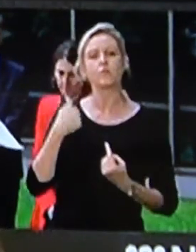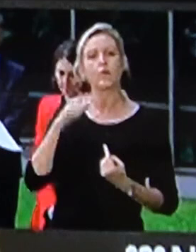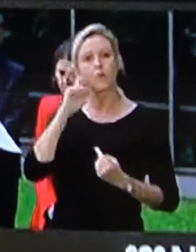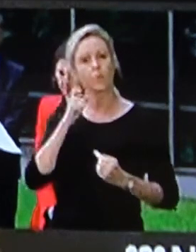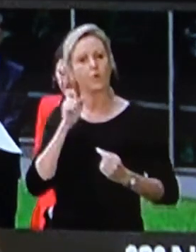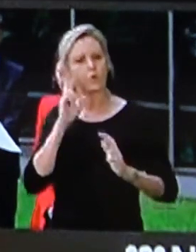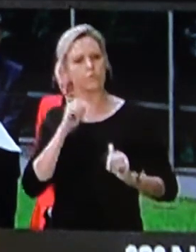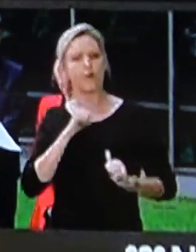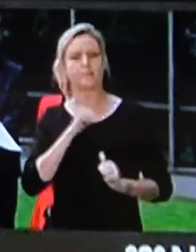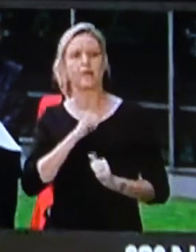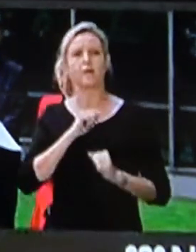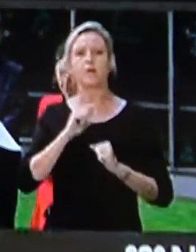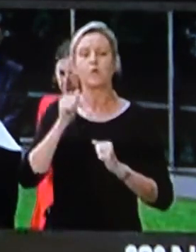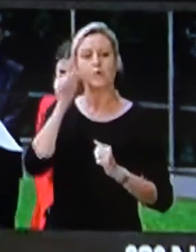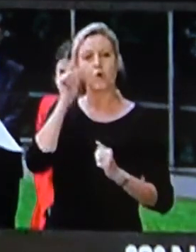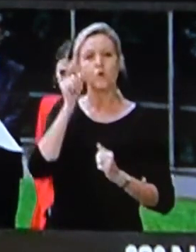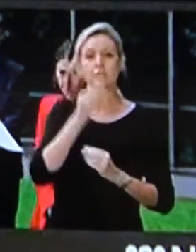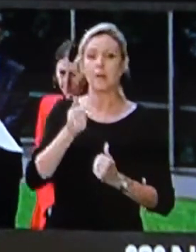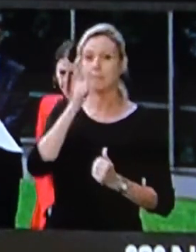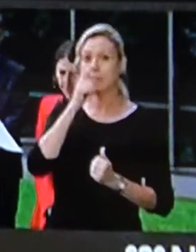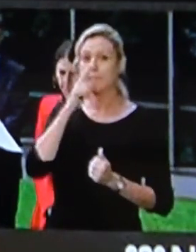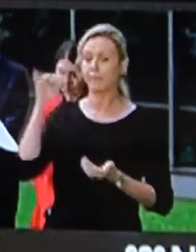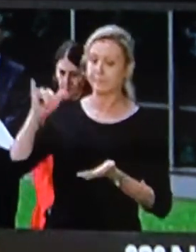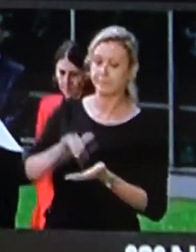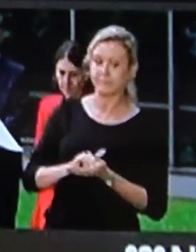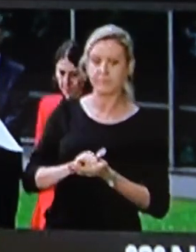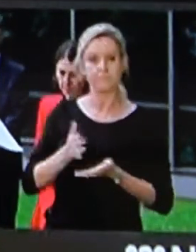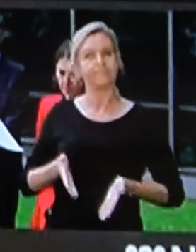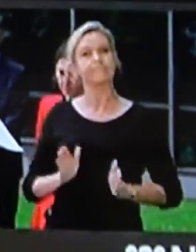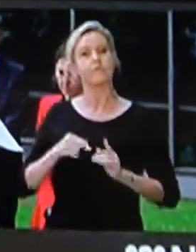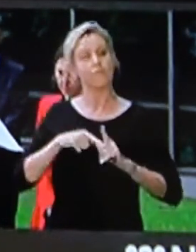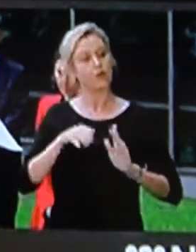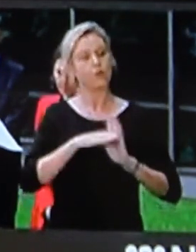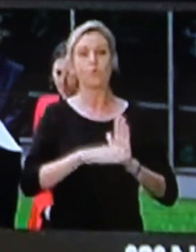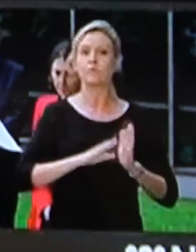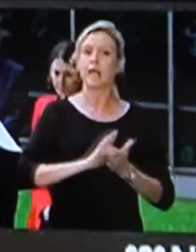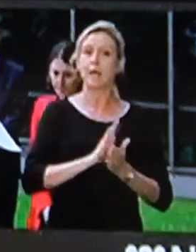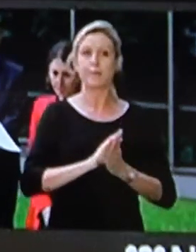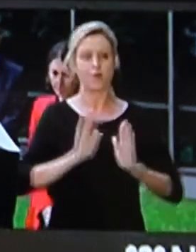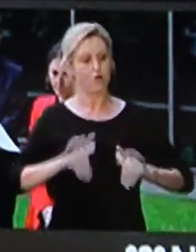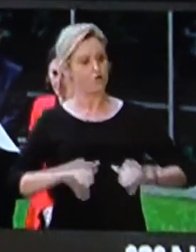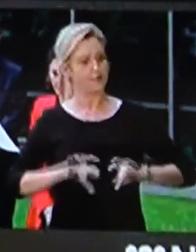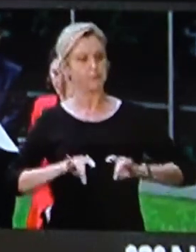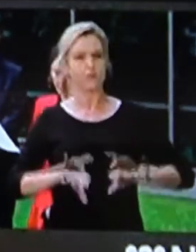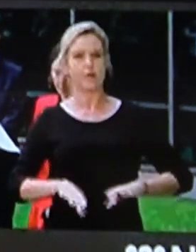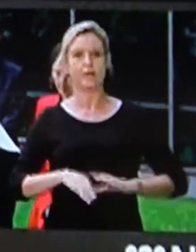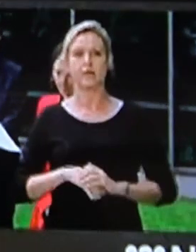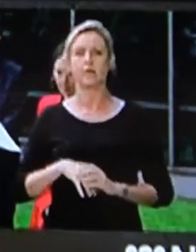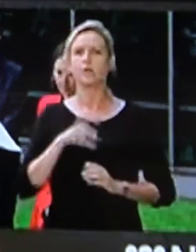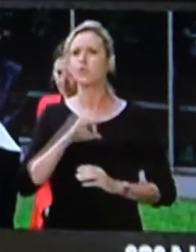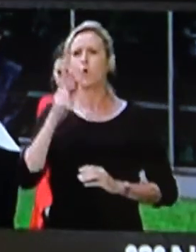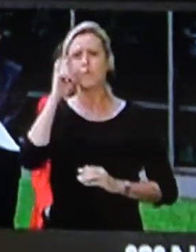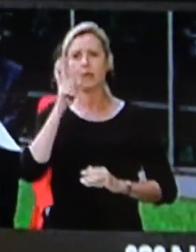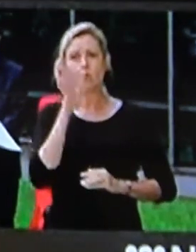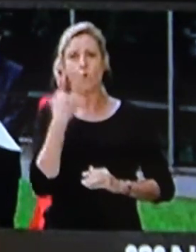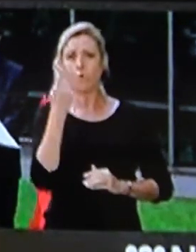behaving well and they're just glad to be home in Sydney. So, you know, we shouldn't frame everyone in these hotels as people who are